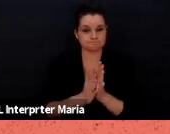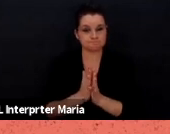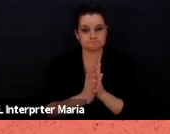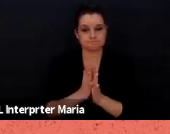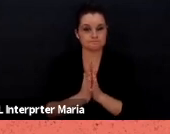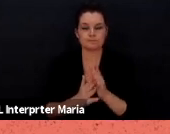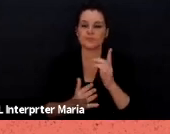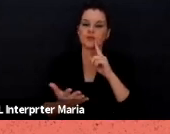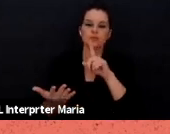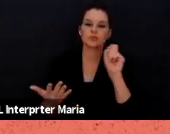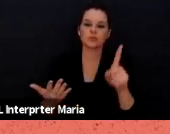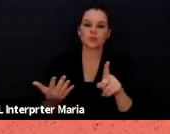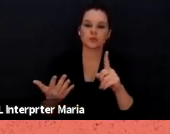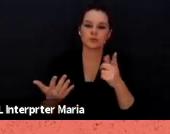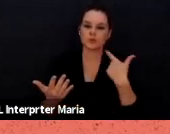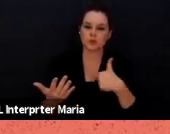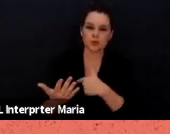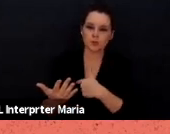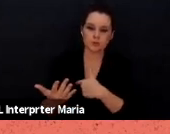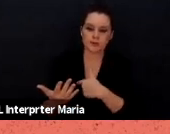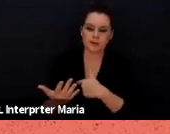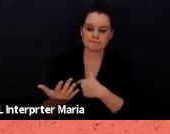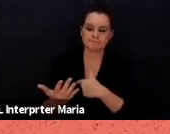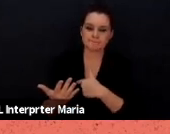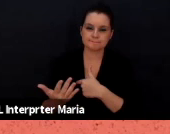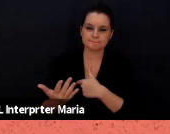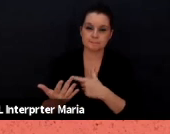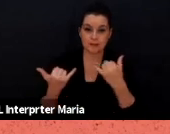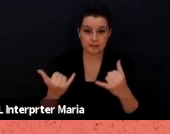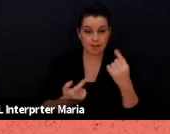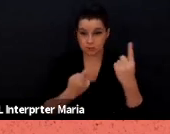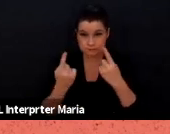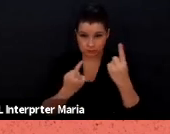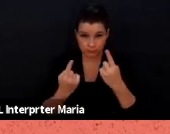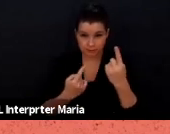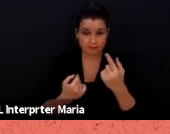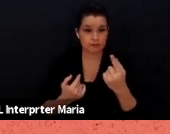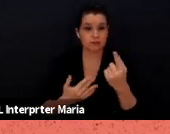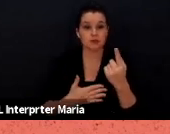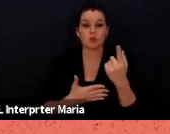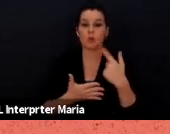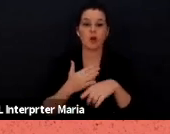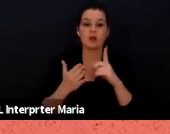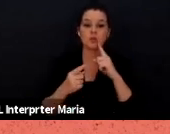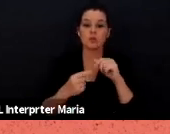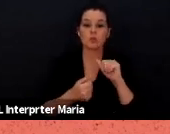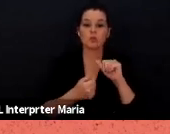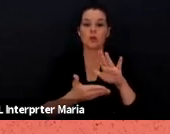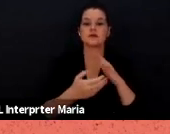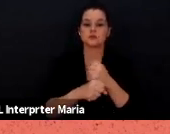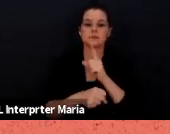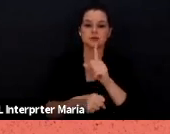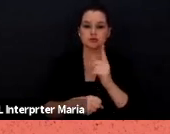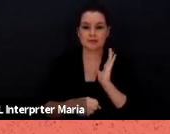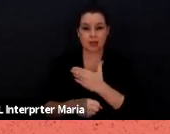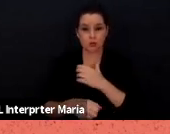the question that we are you know, now considering is, what are the ways we can make sure that our work